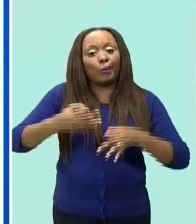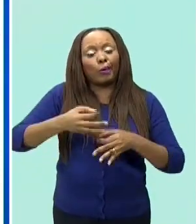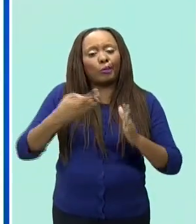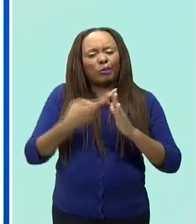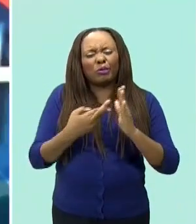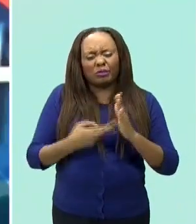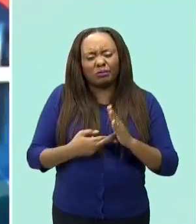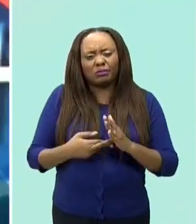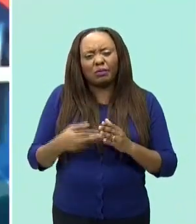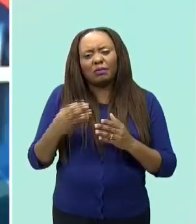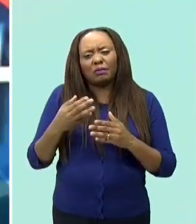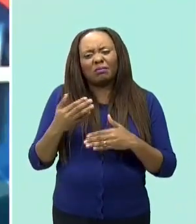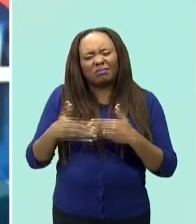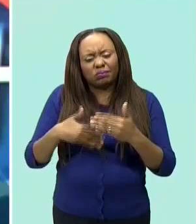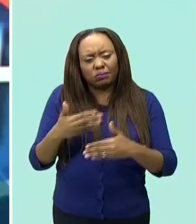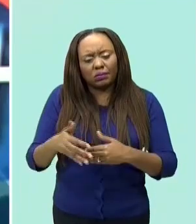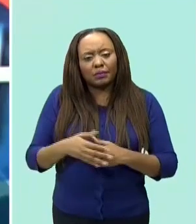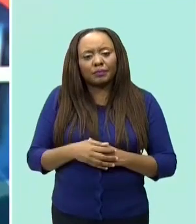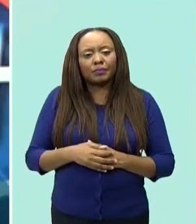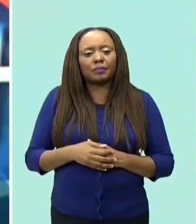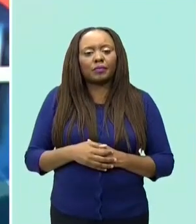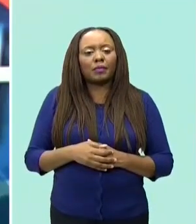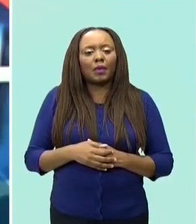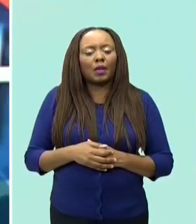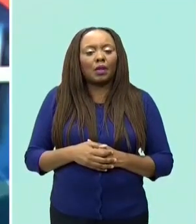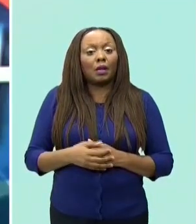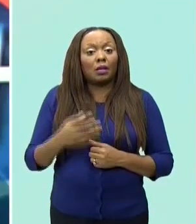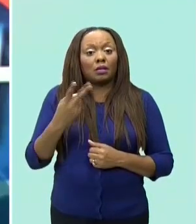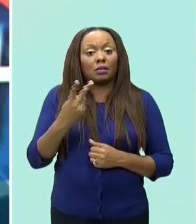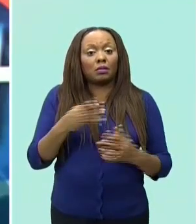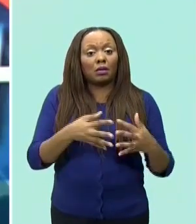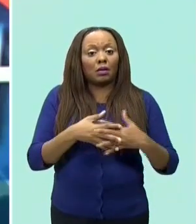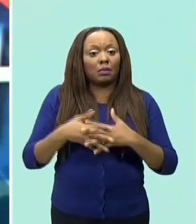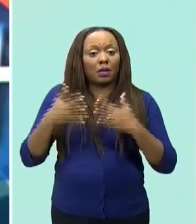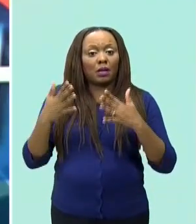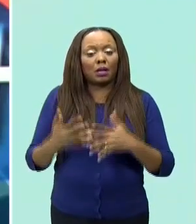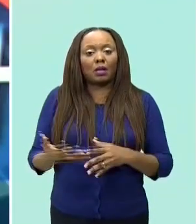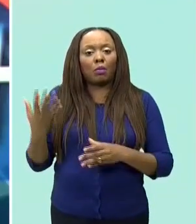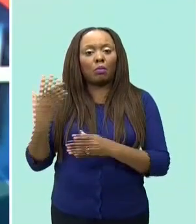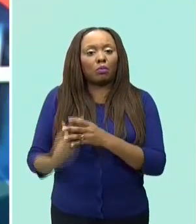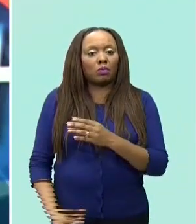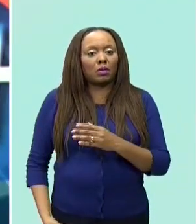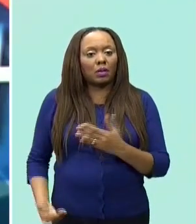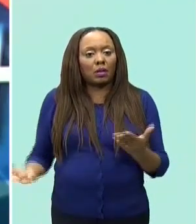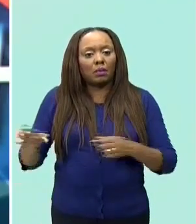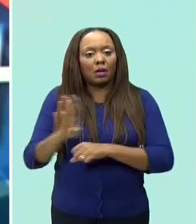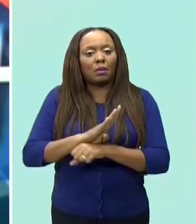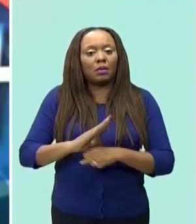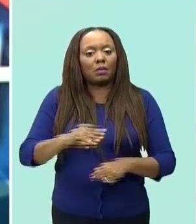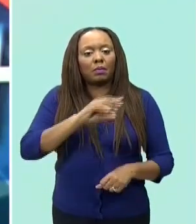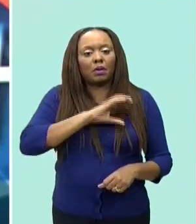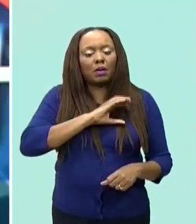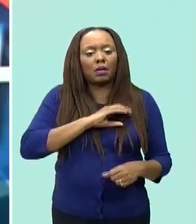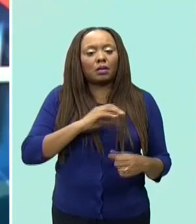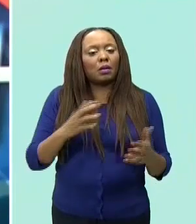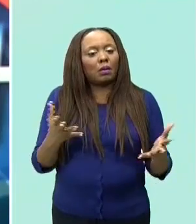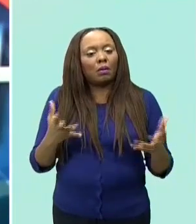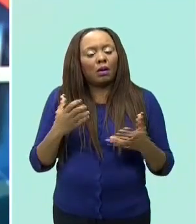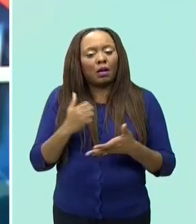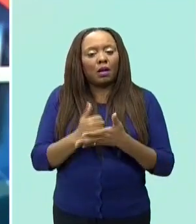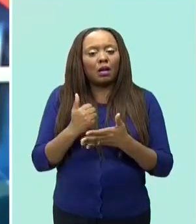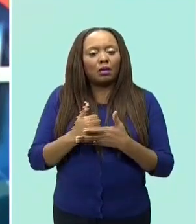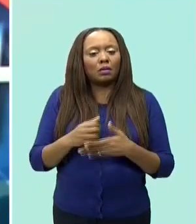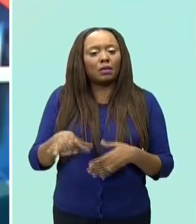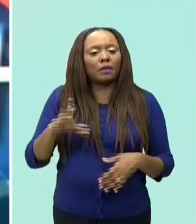right direction. 2 Americans have gone missing in Barbados. The Royal Barbados Police Force is seeking the assistance of the public